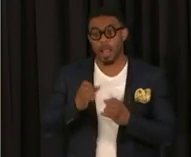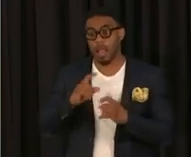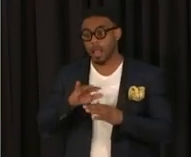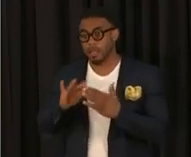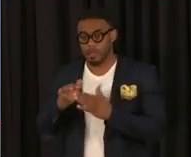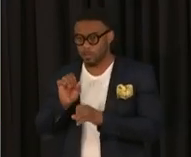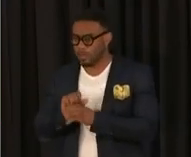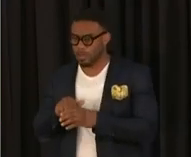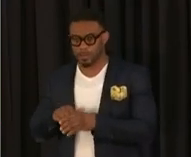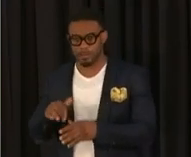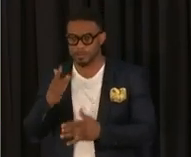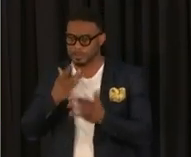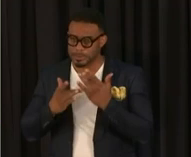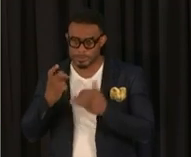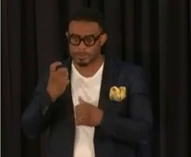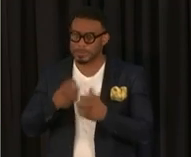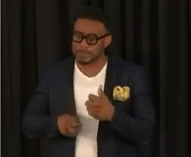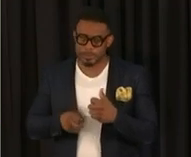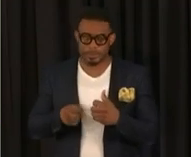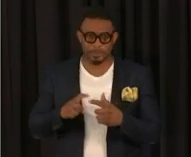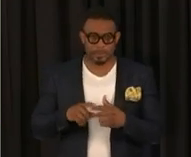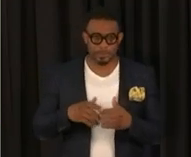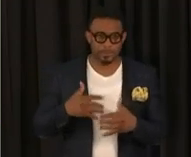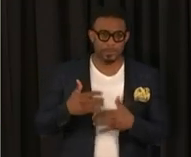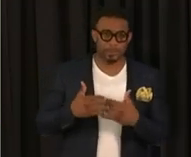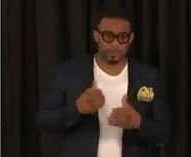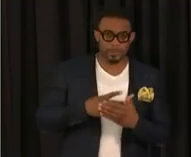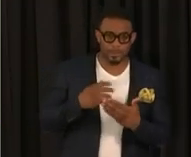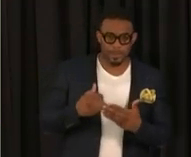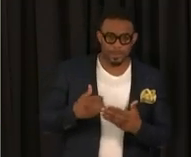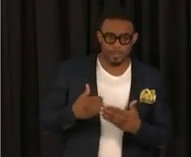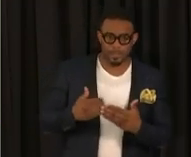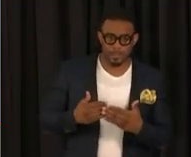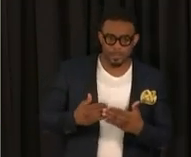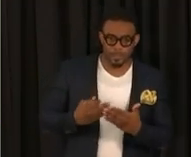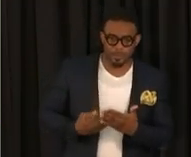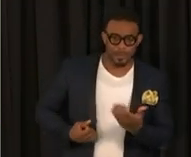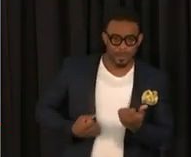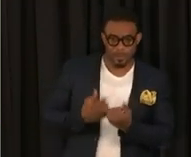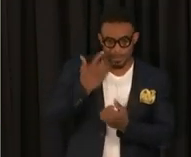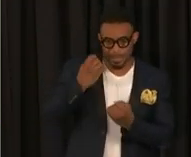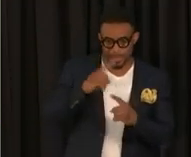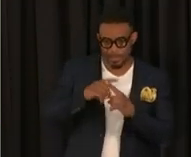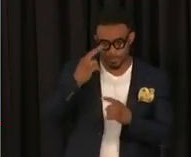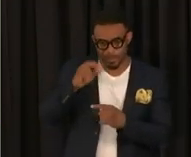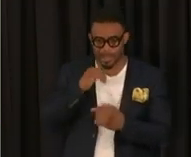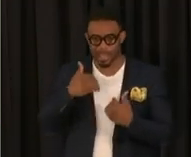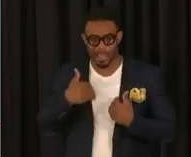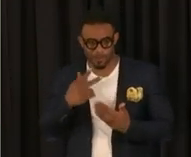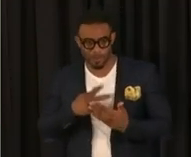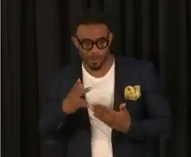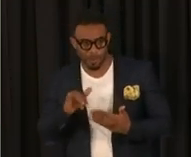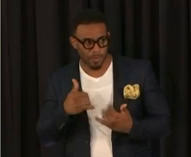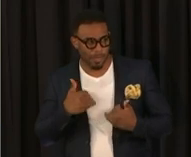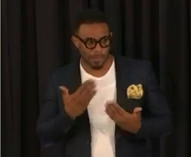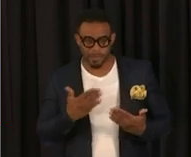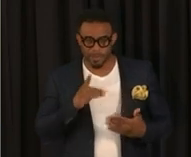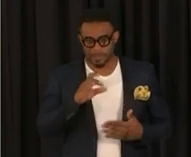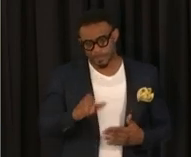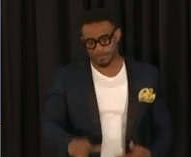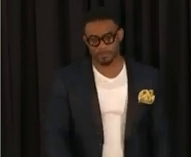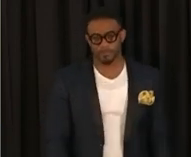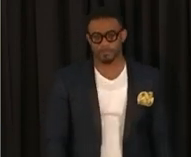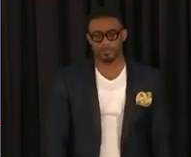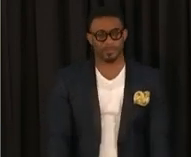lot of the other cities we work in, it's very difficult to get a lot of projects financed because of a lot of different reasons, not having programs like we have here